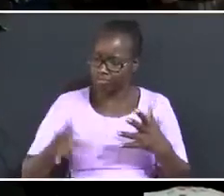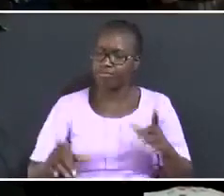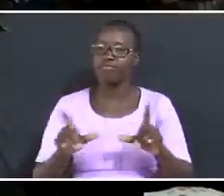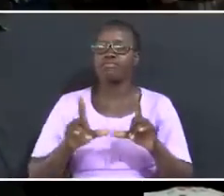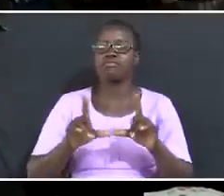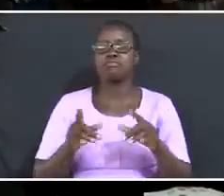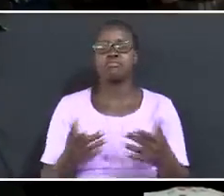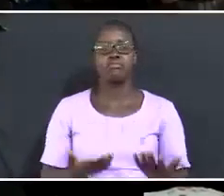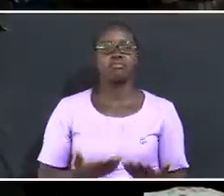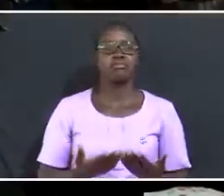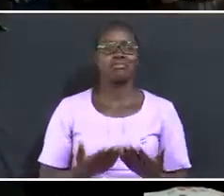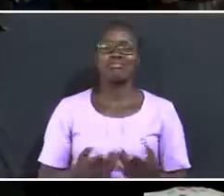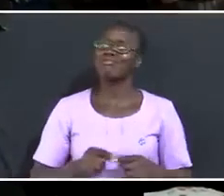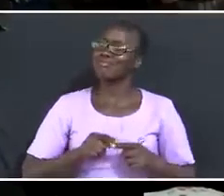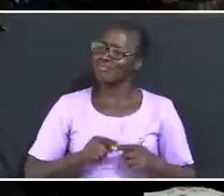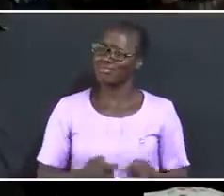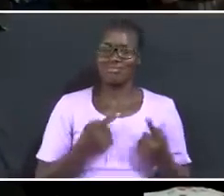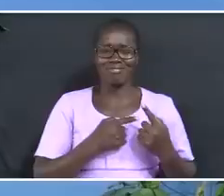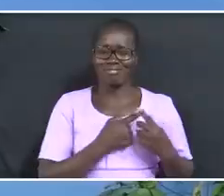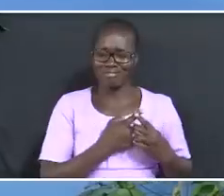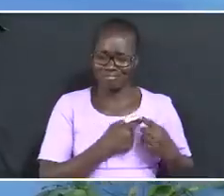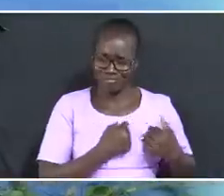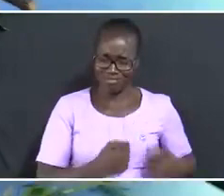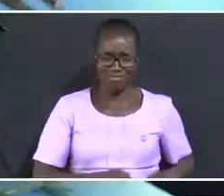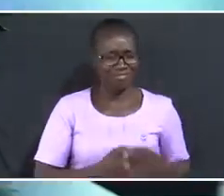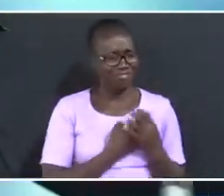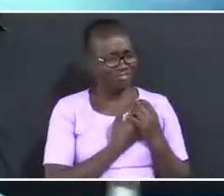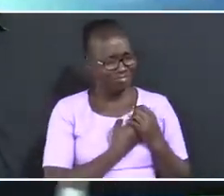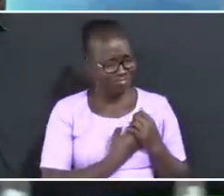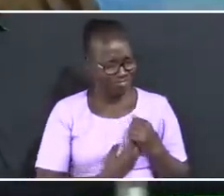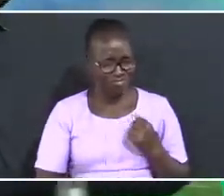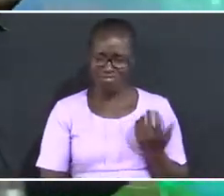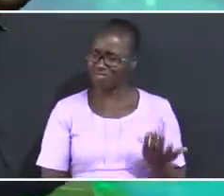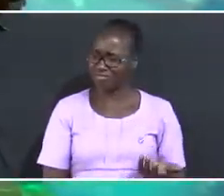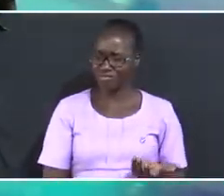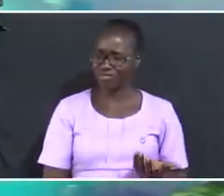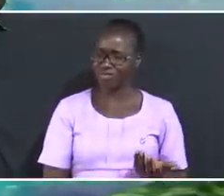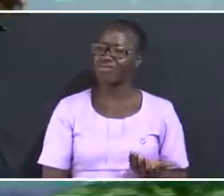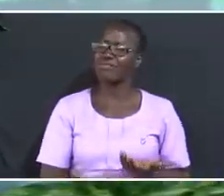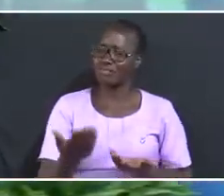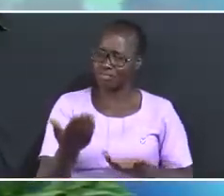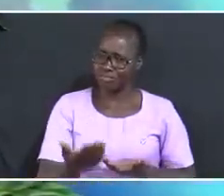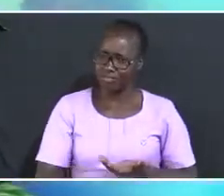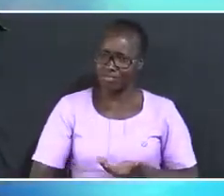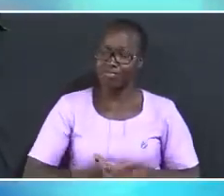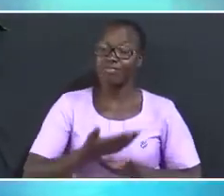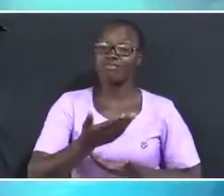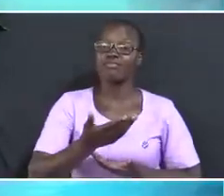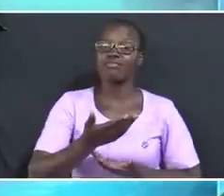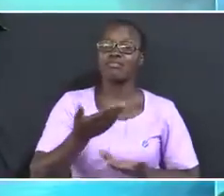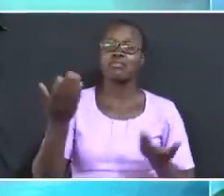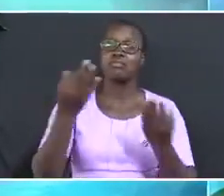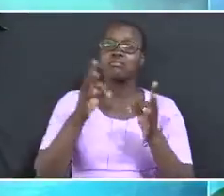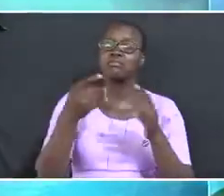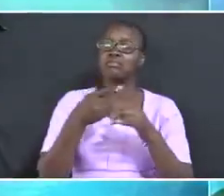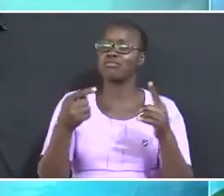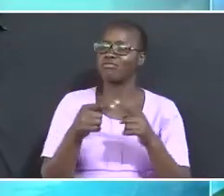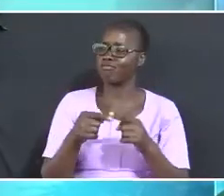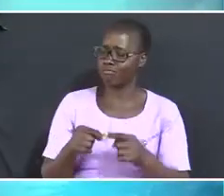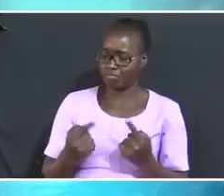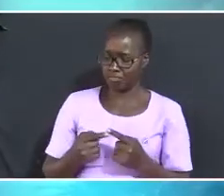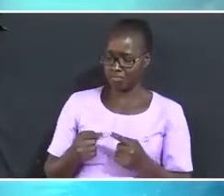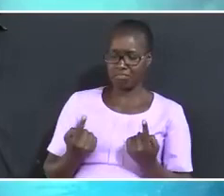certificate. Somebody's broken here. So he's saying, I am bringing freedom from brokenness of